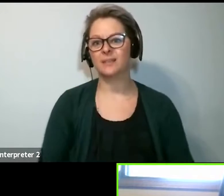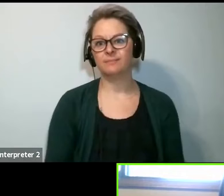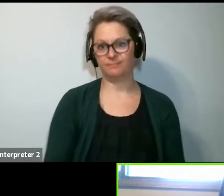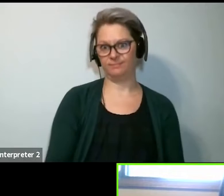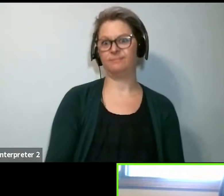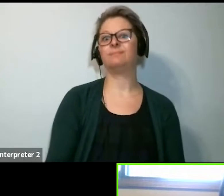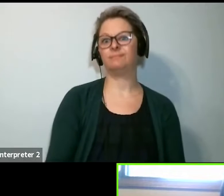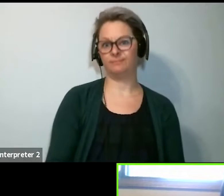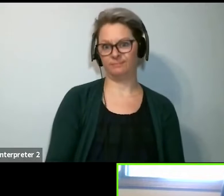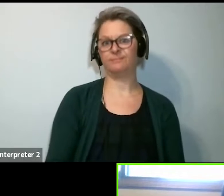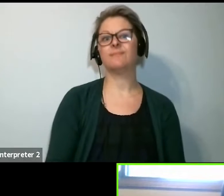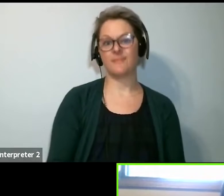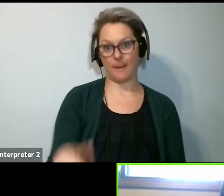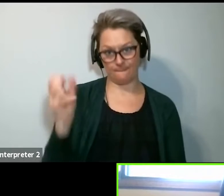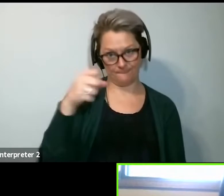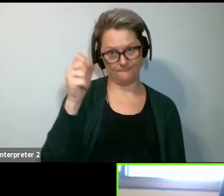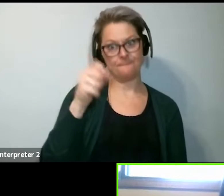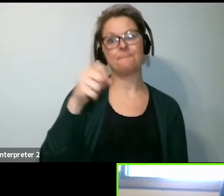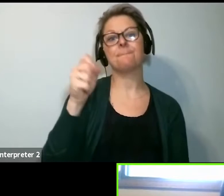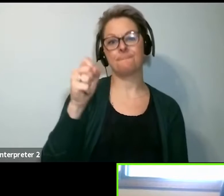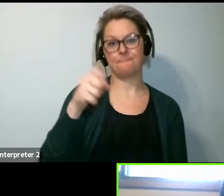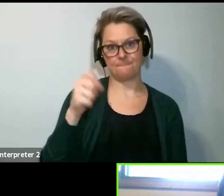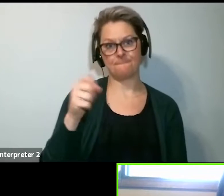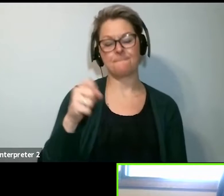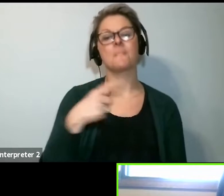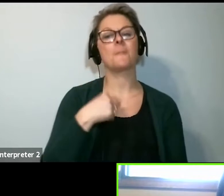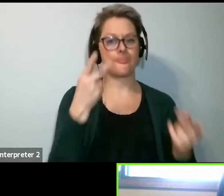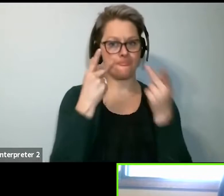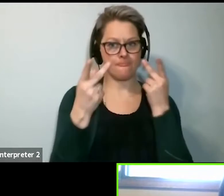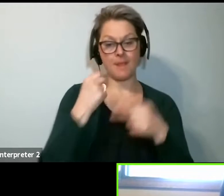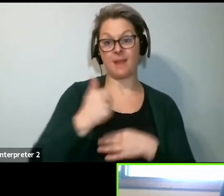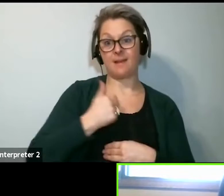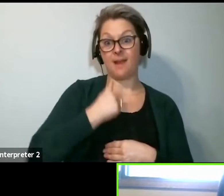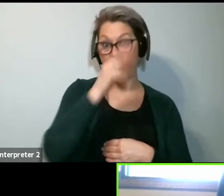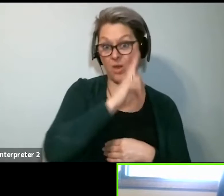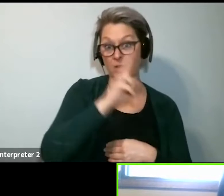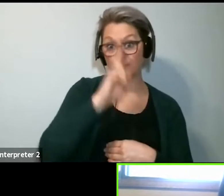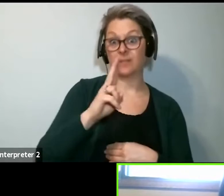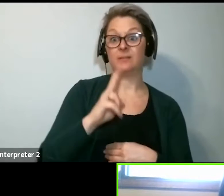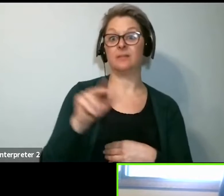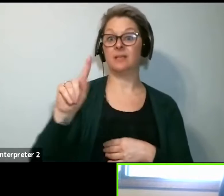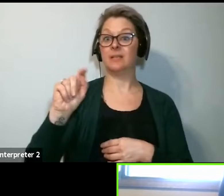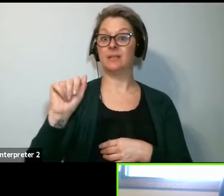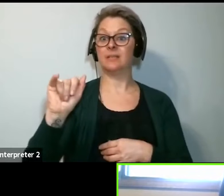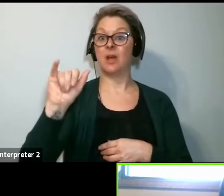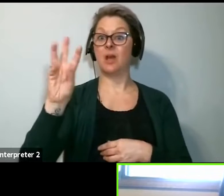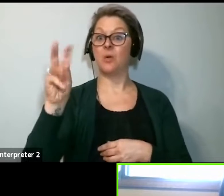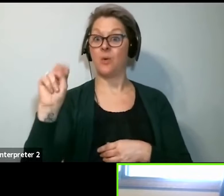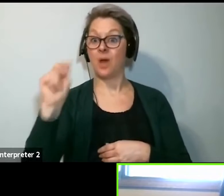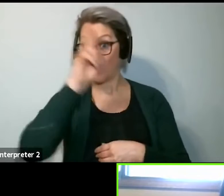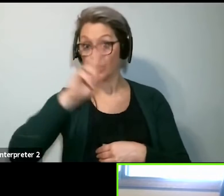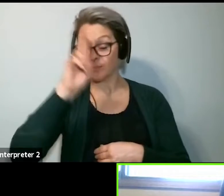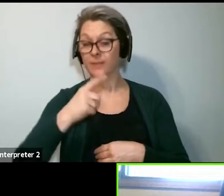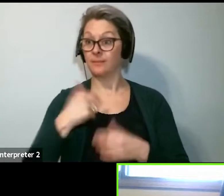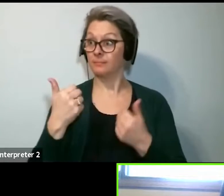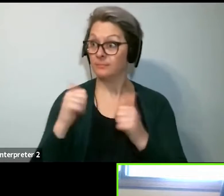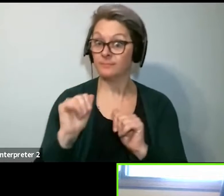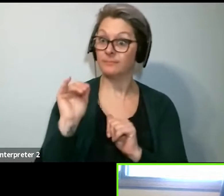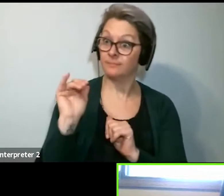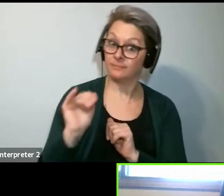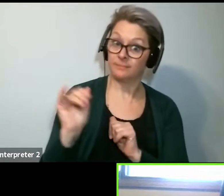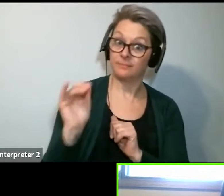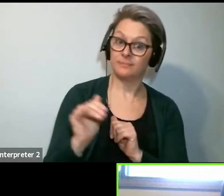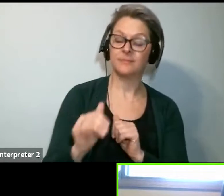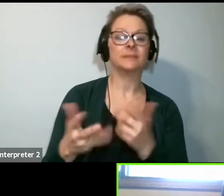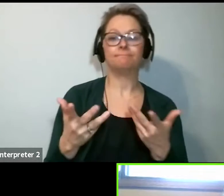I have done this in Canadian hospitals and in Taiwanese hospitals, and it is the faster, more